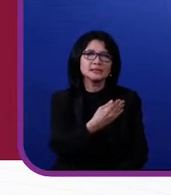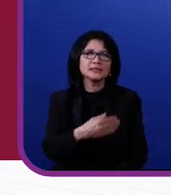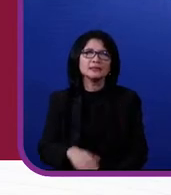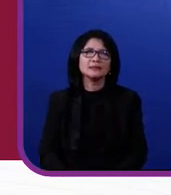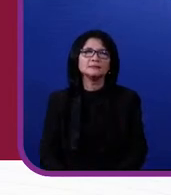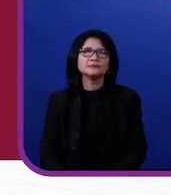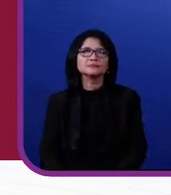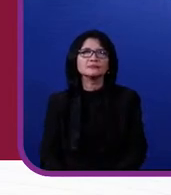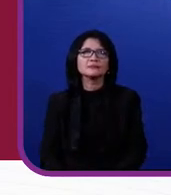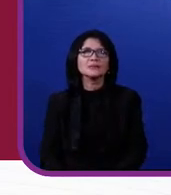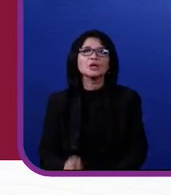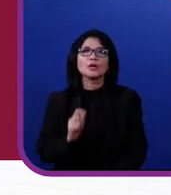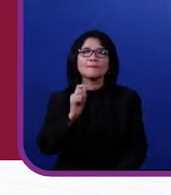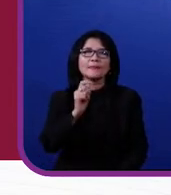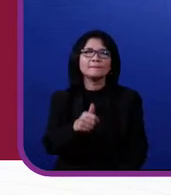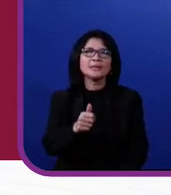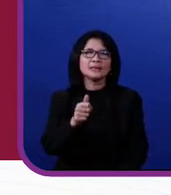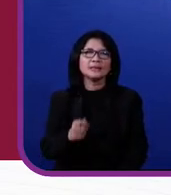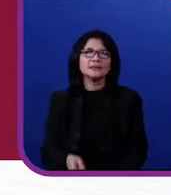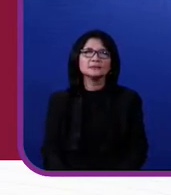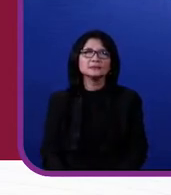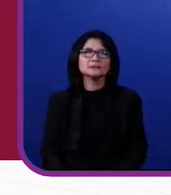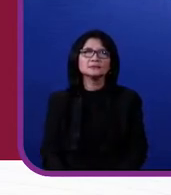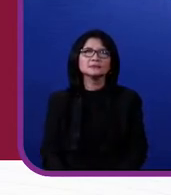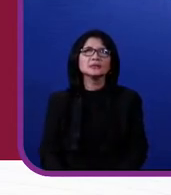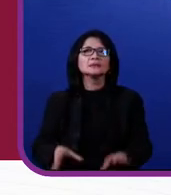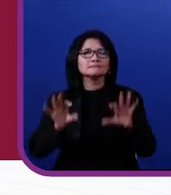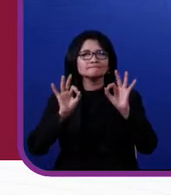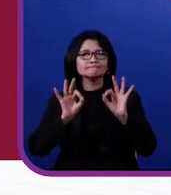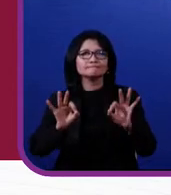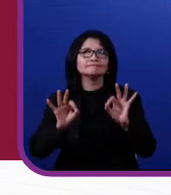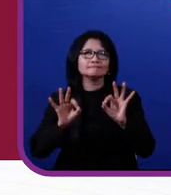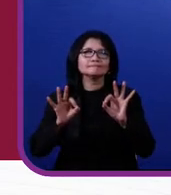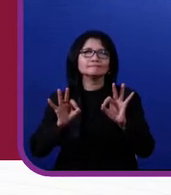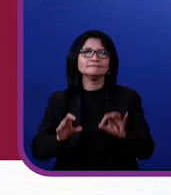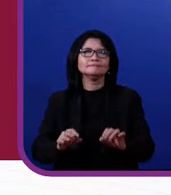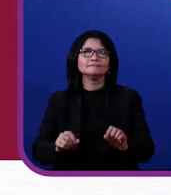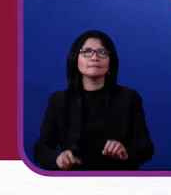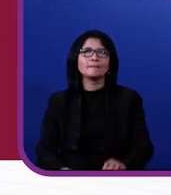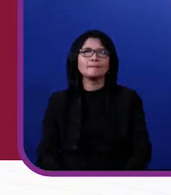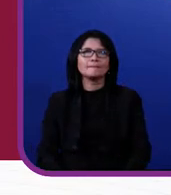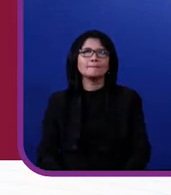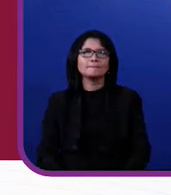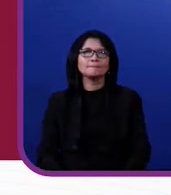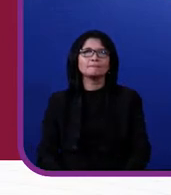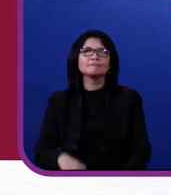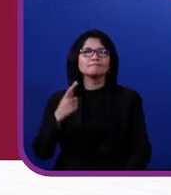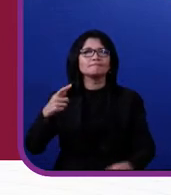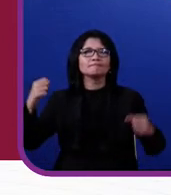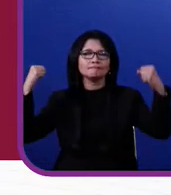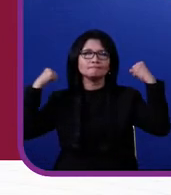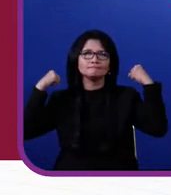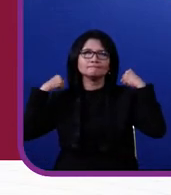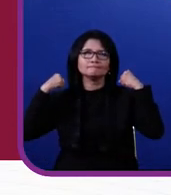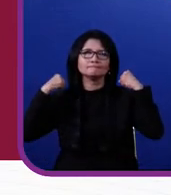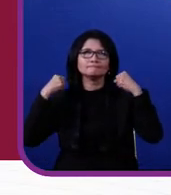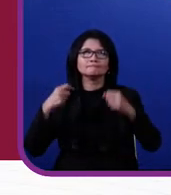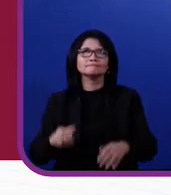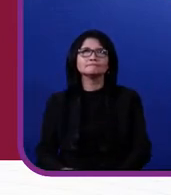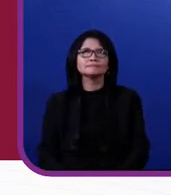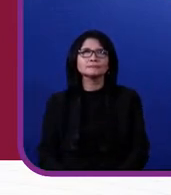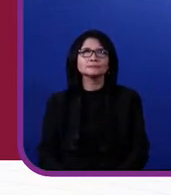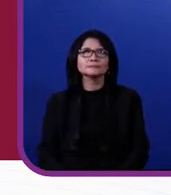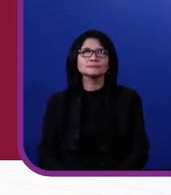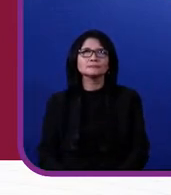Education and health as well as a form of water management